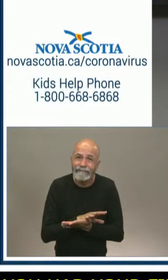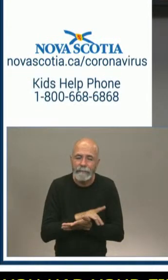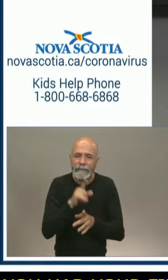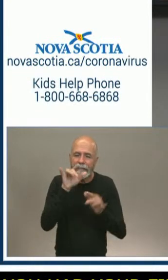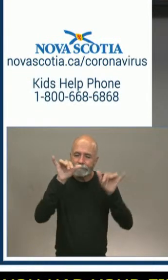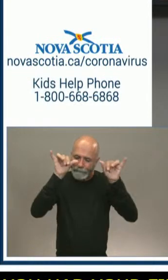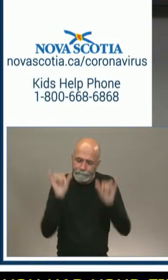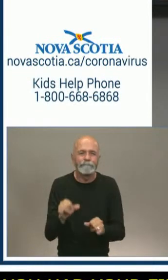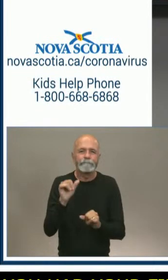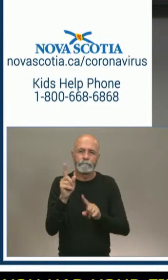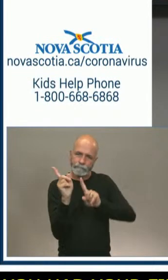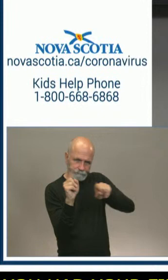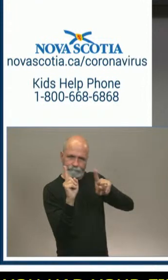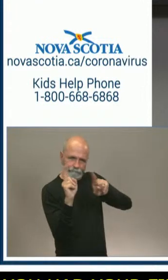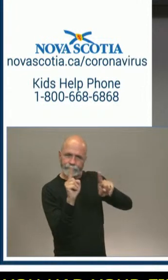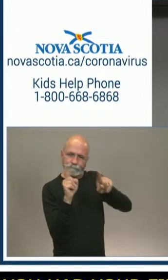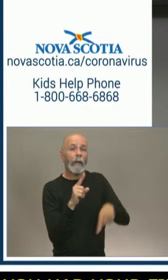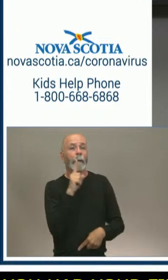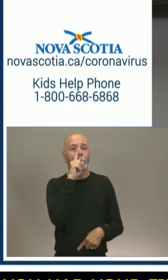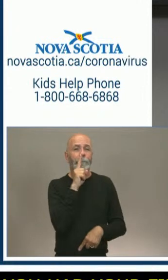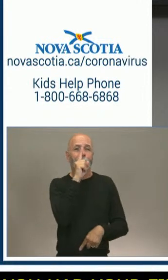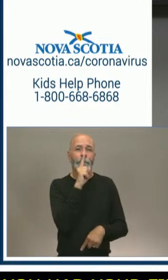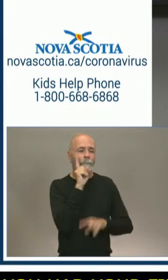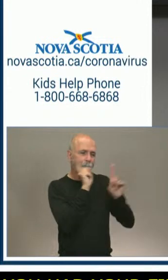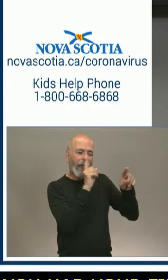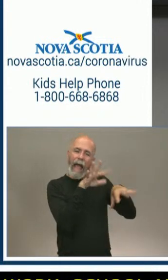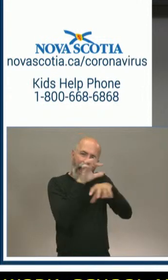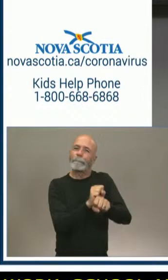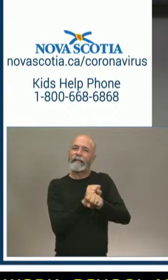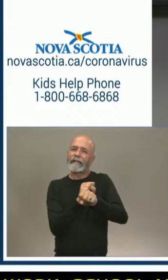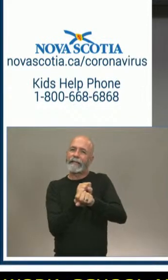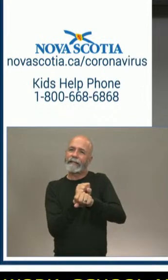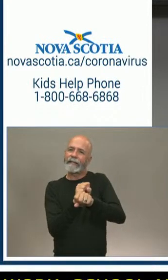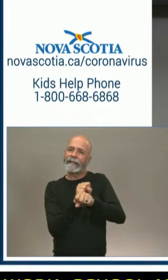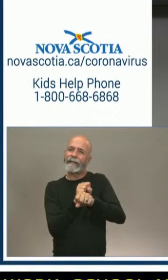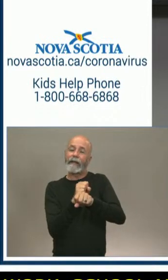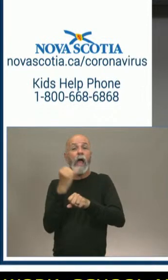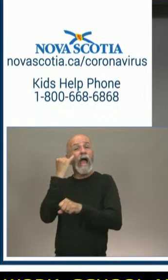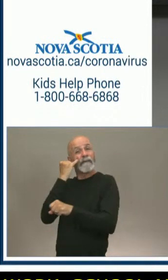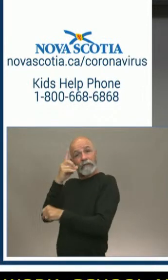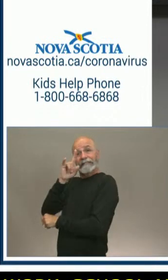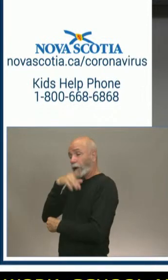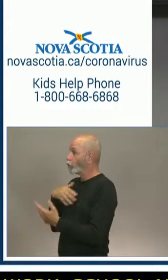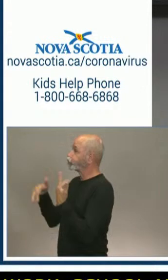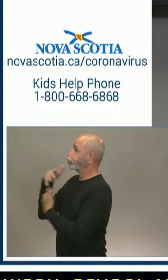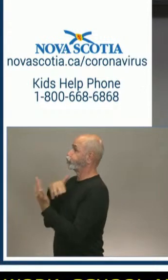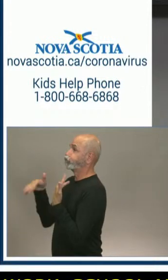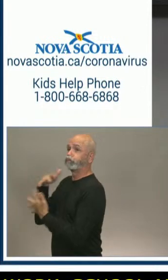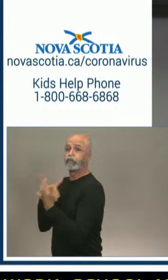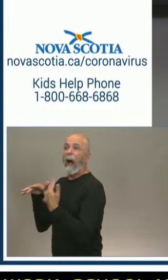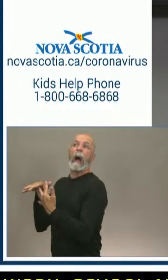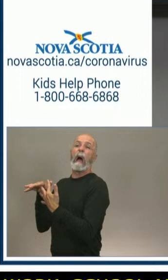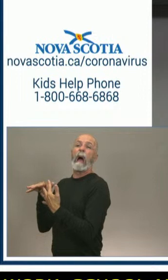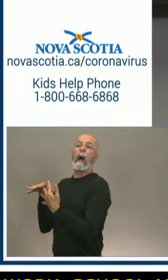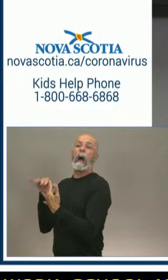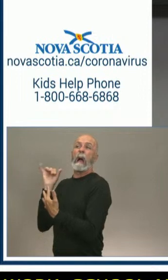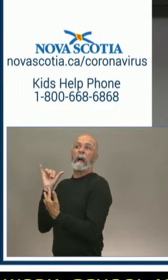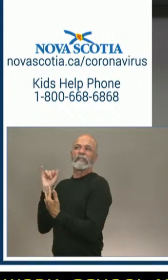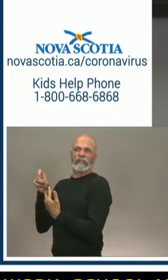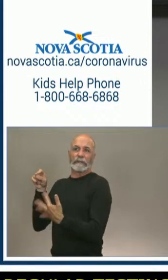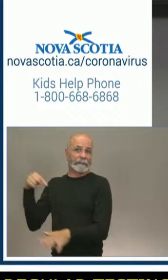personal reopening plan. And the more you're out and about and the more contacts you have, the more frequently you should get